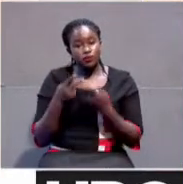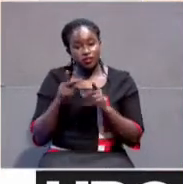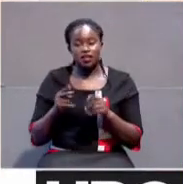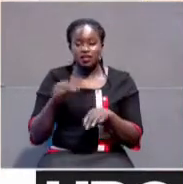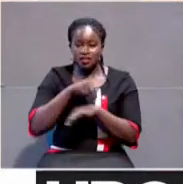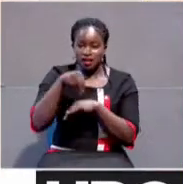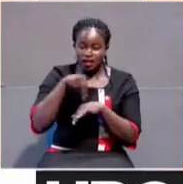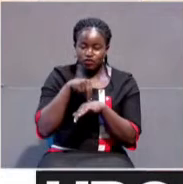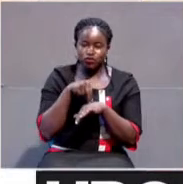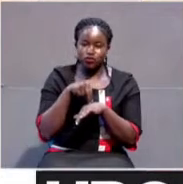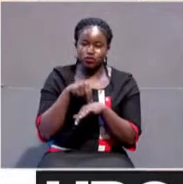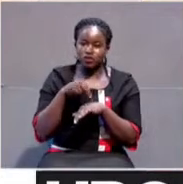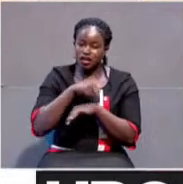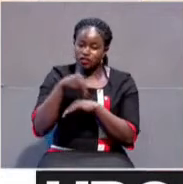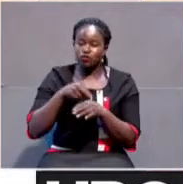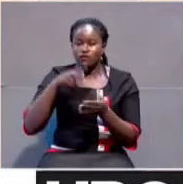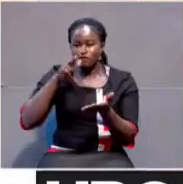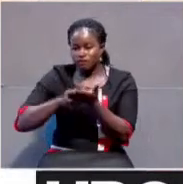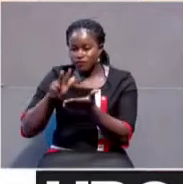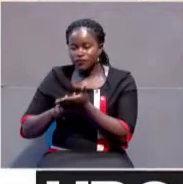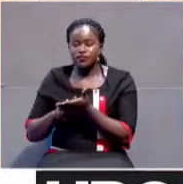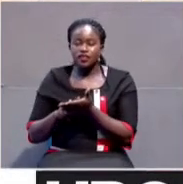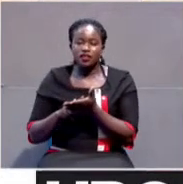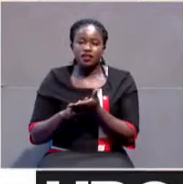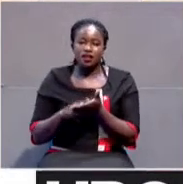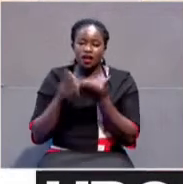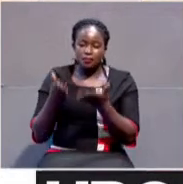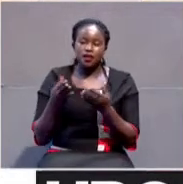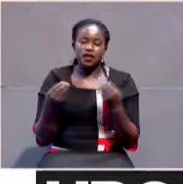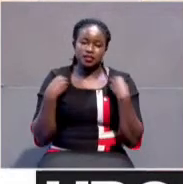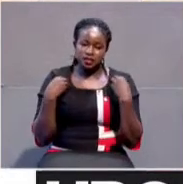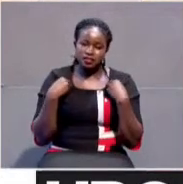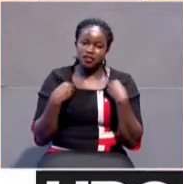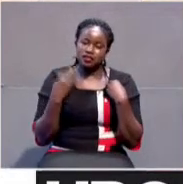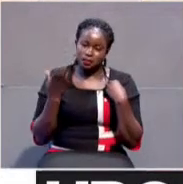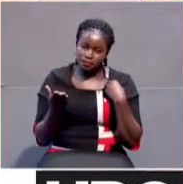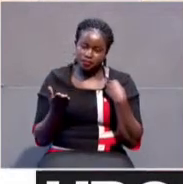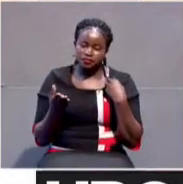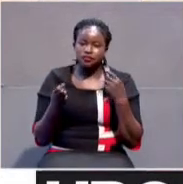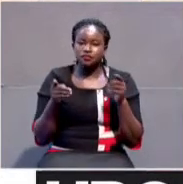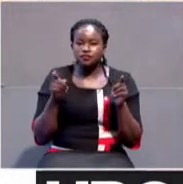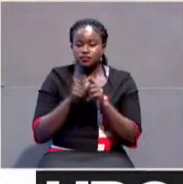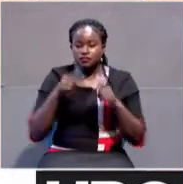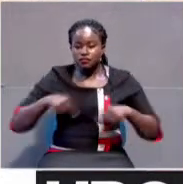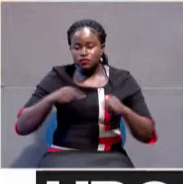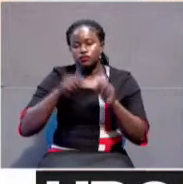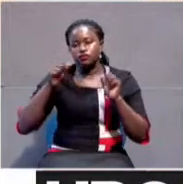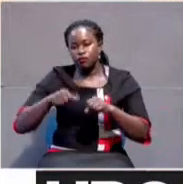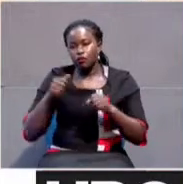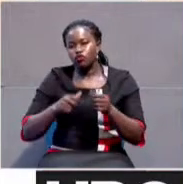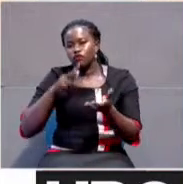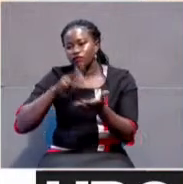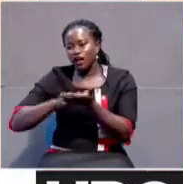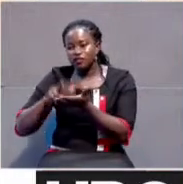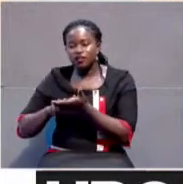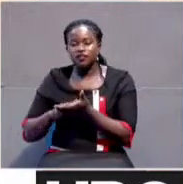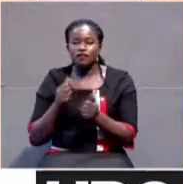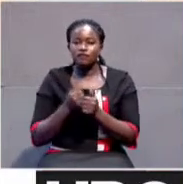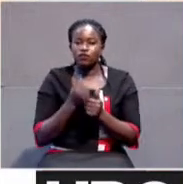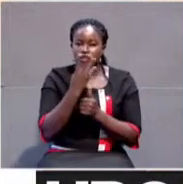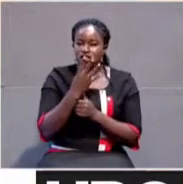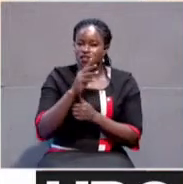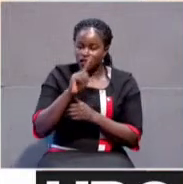national verification and validation exercise, and we have been able to validate